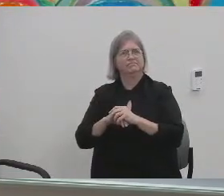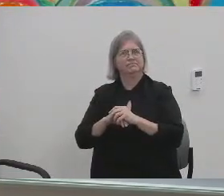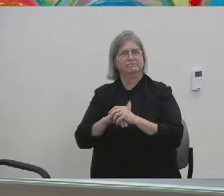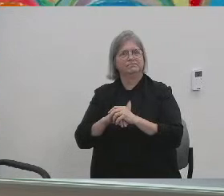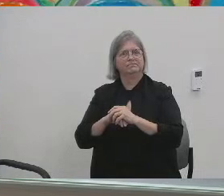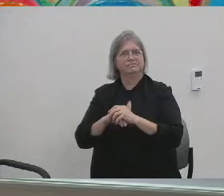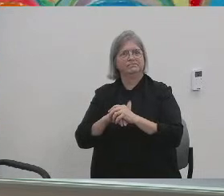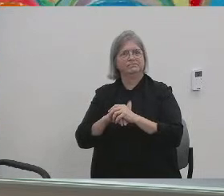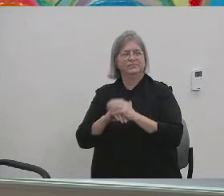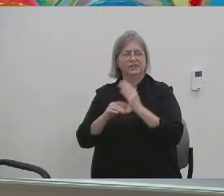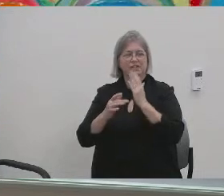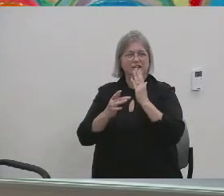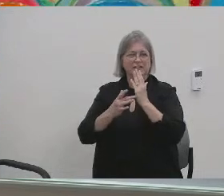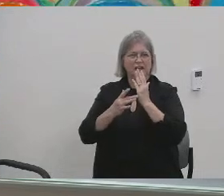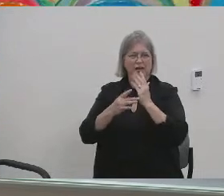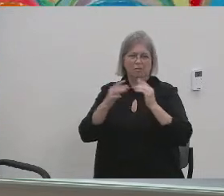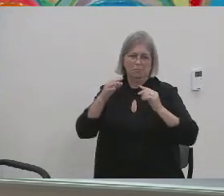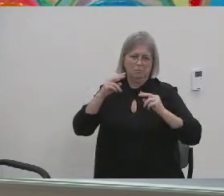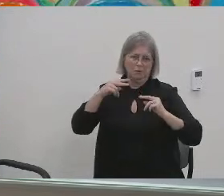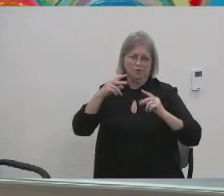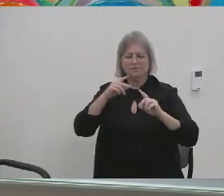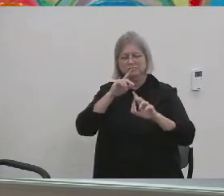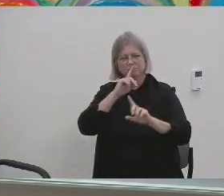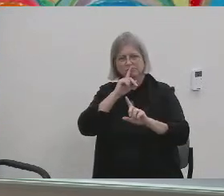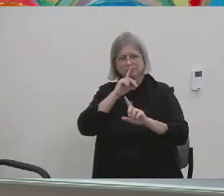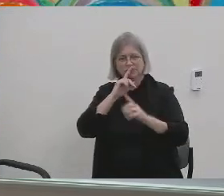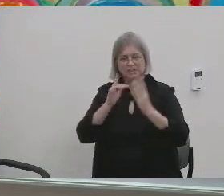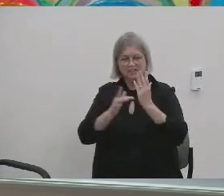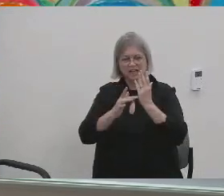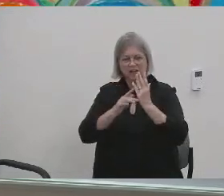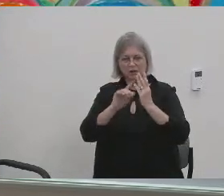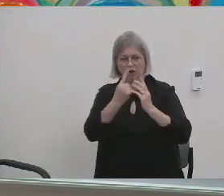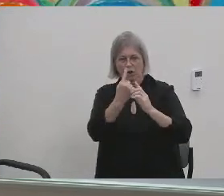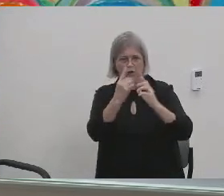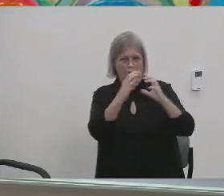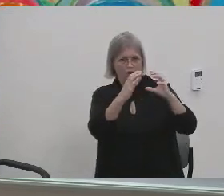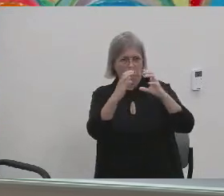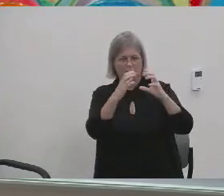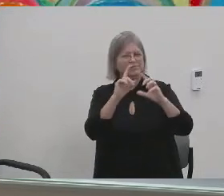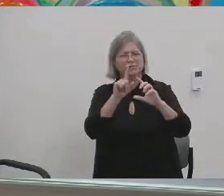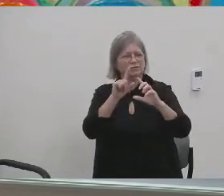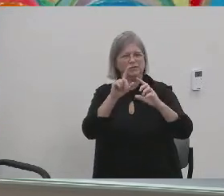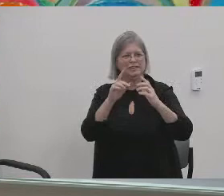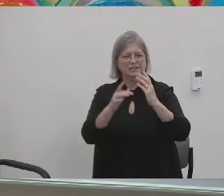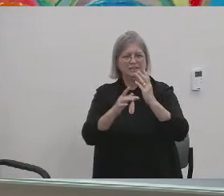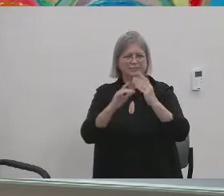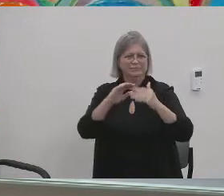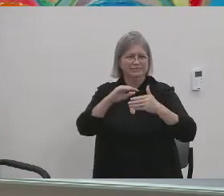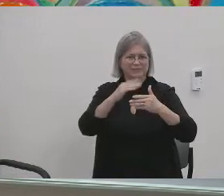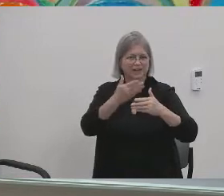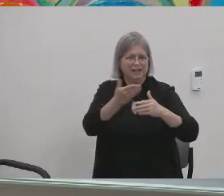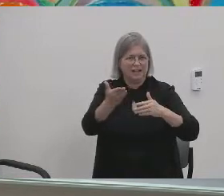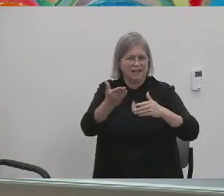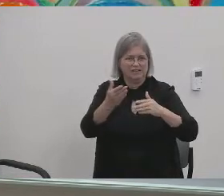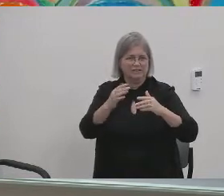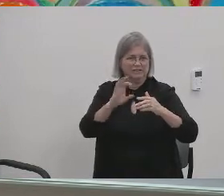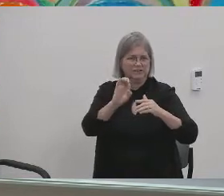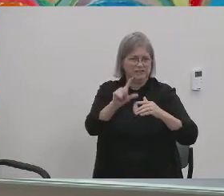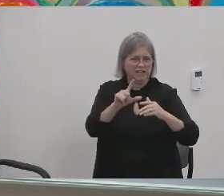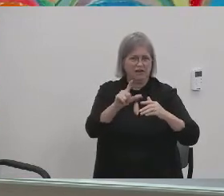say like tech isn't important, but tech doesn't exist by itself. It's really not about technology. Devices don't mean anything to us,